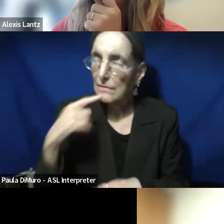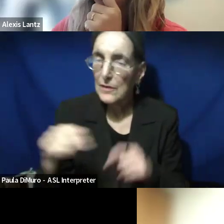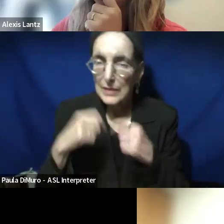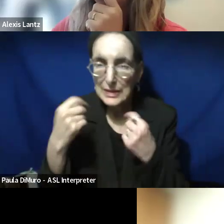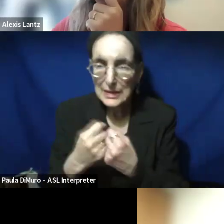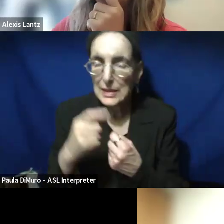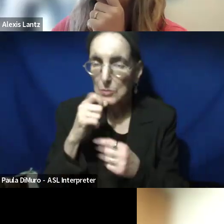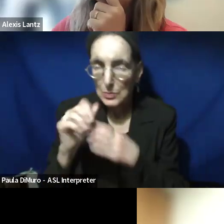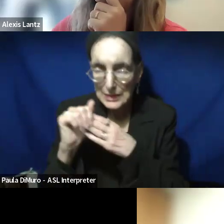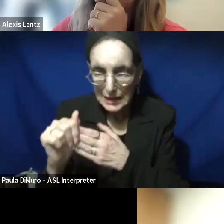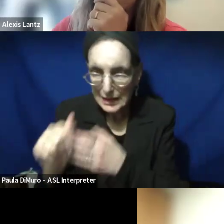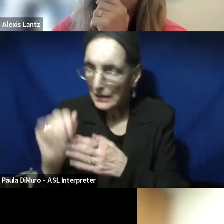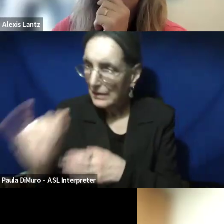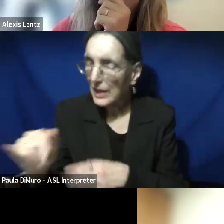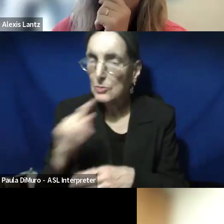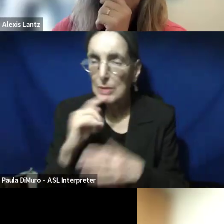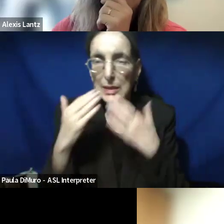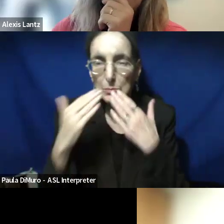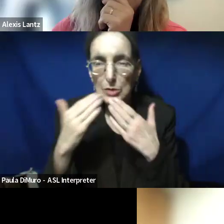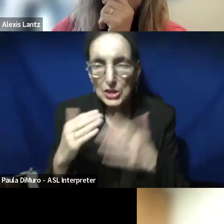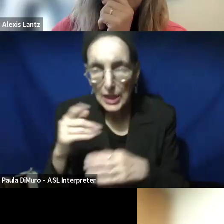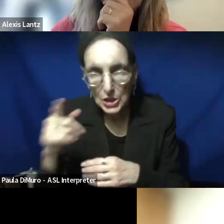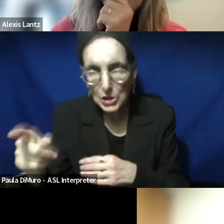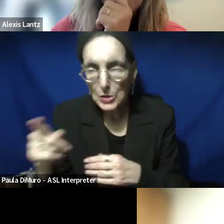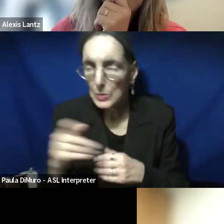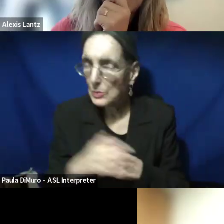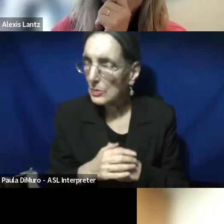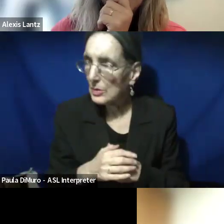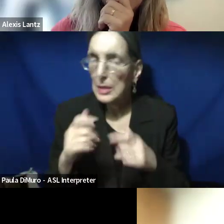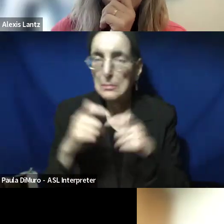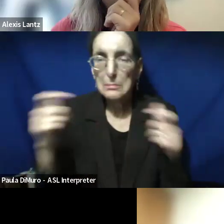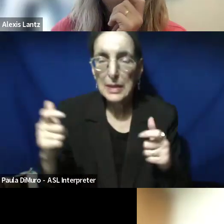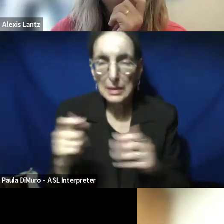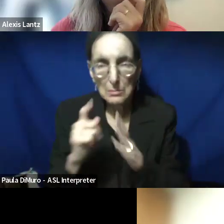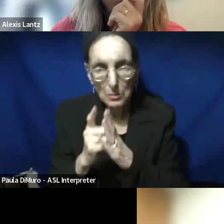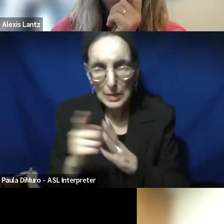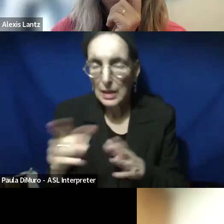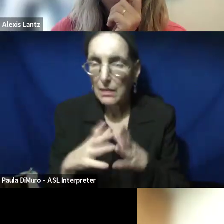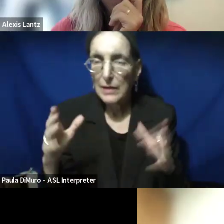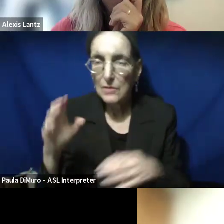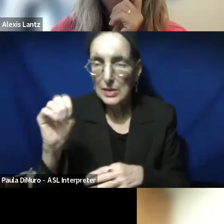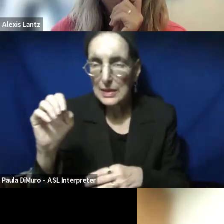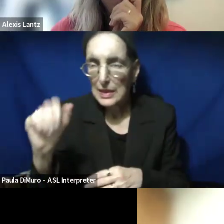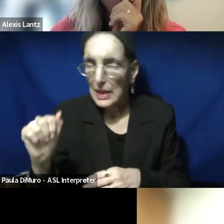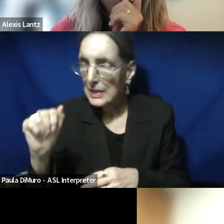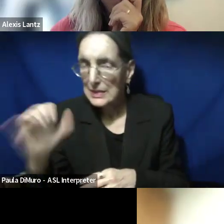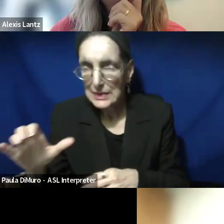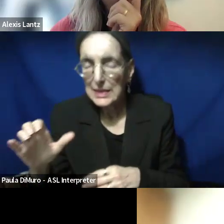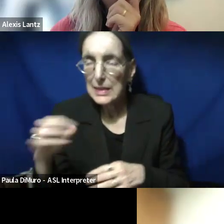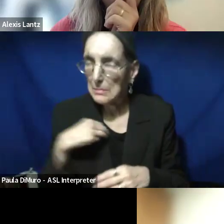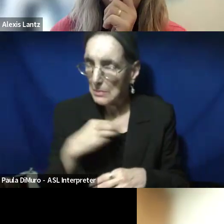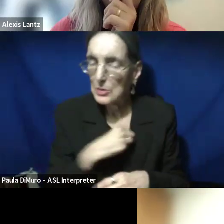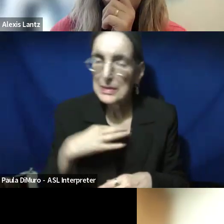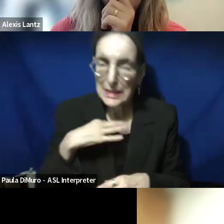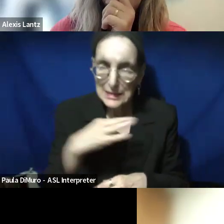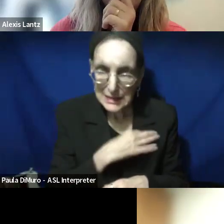appreciate you. And it is a big moment that I know a lot of our EC members and staff here today have been working towards to